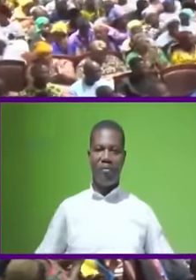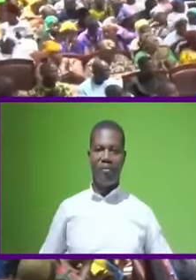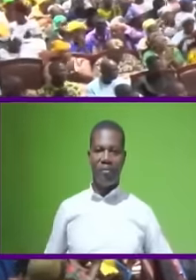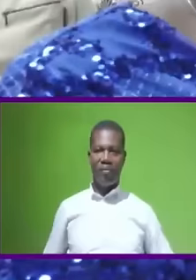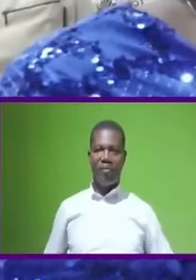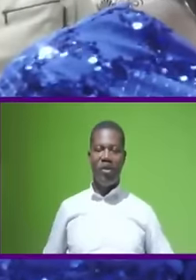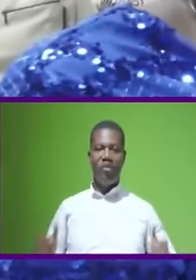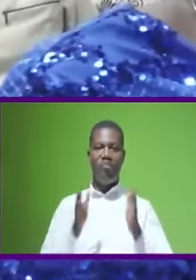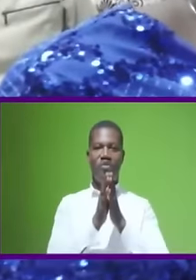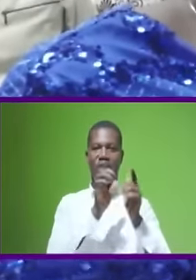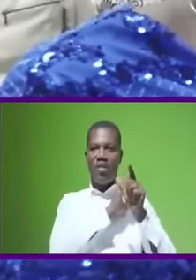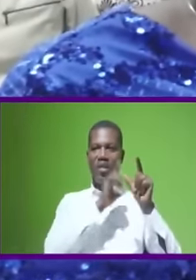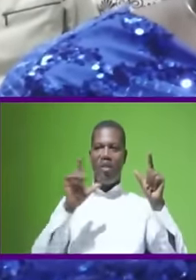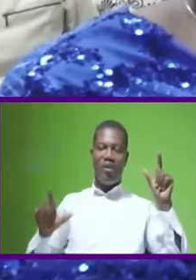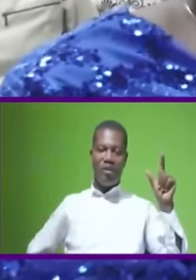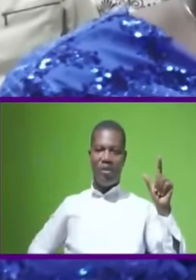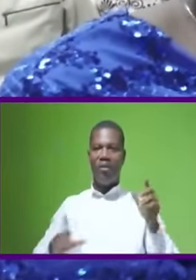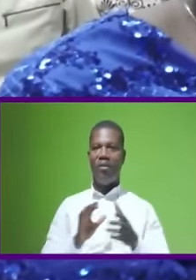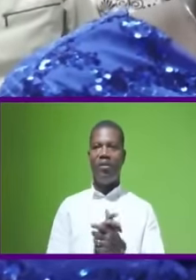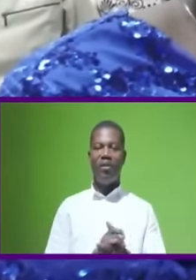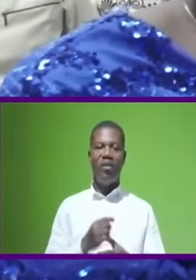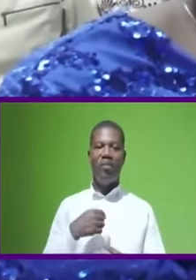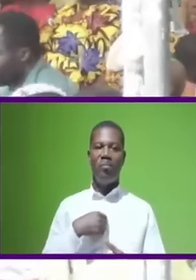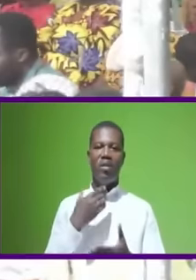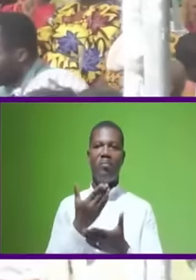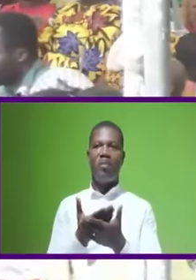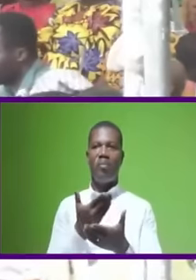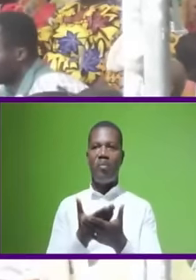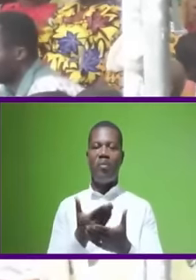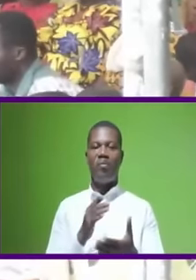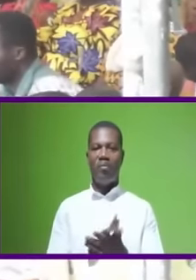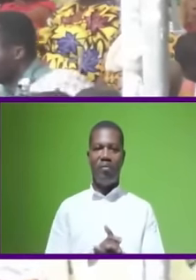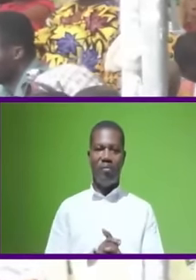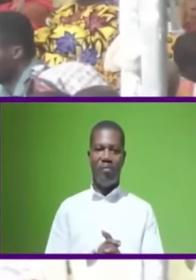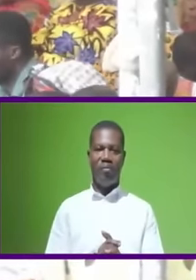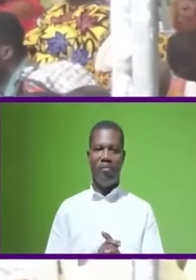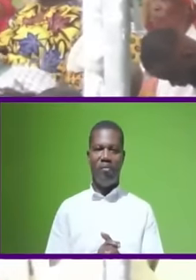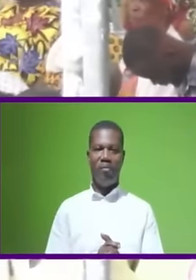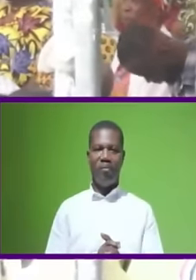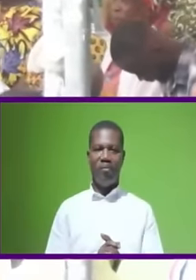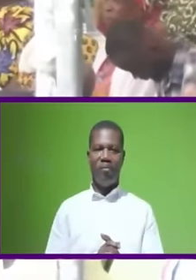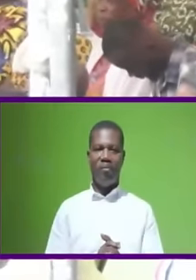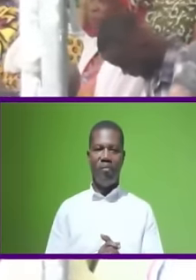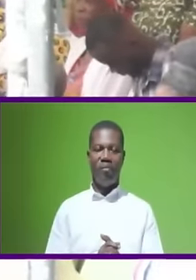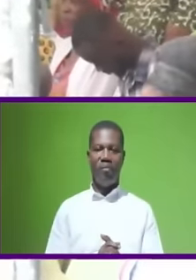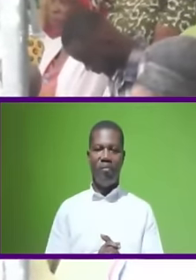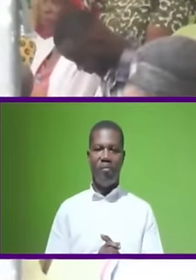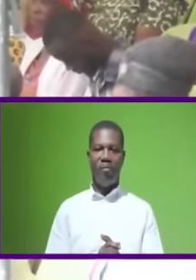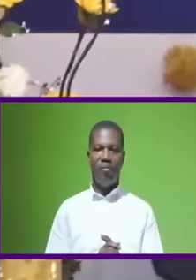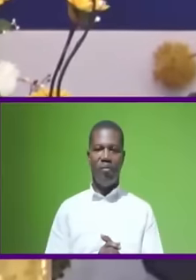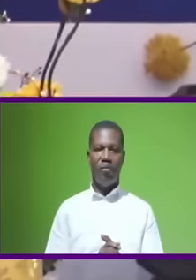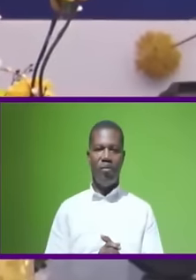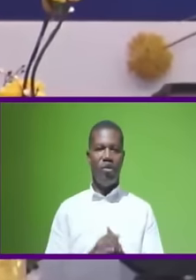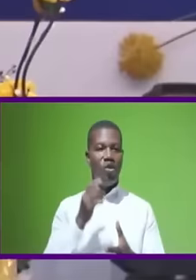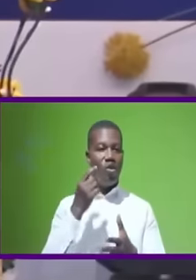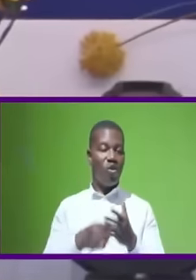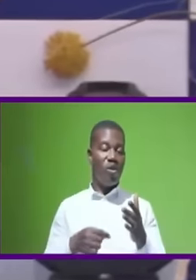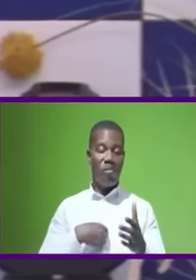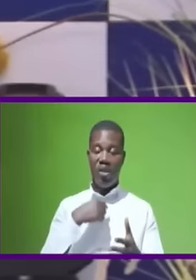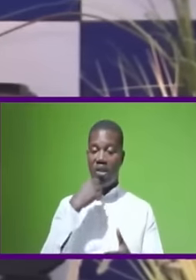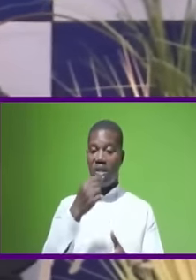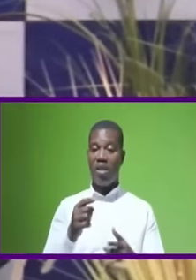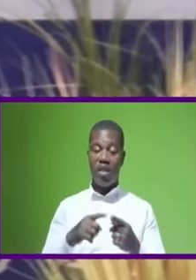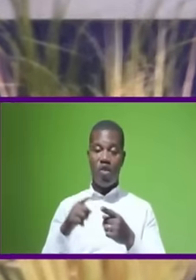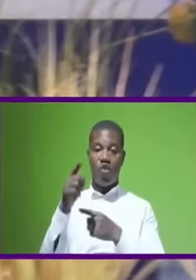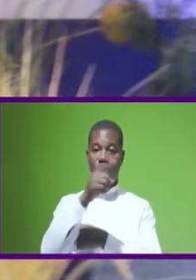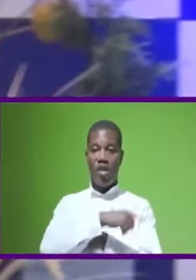Praise the Lord. Hallelujah. So please, I will entreat you. Yeah, never come out to them one. What I